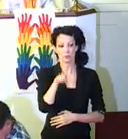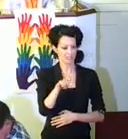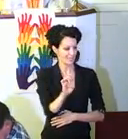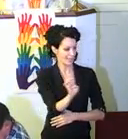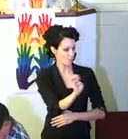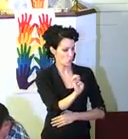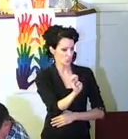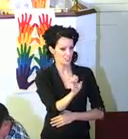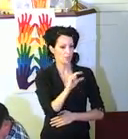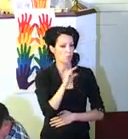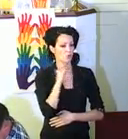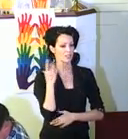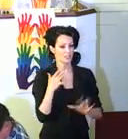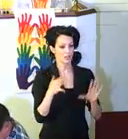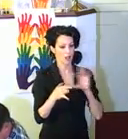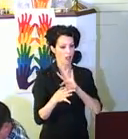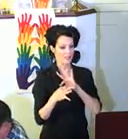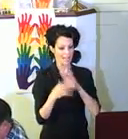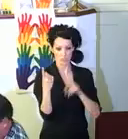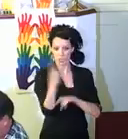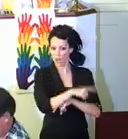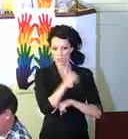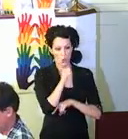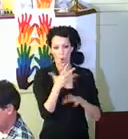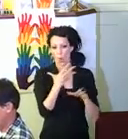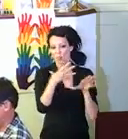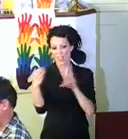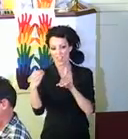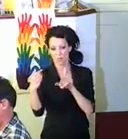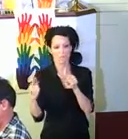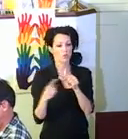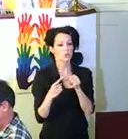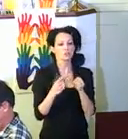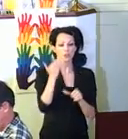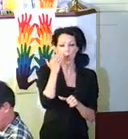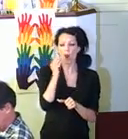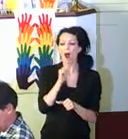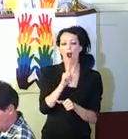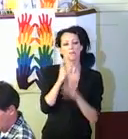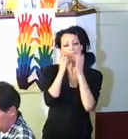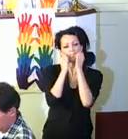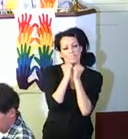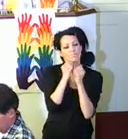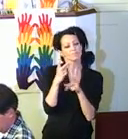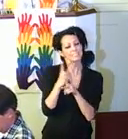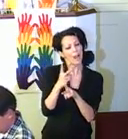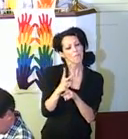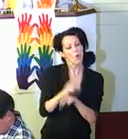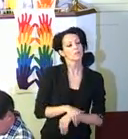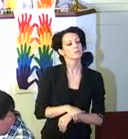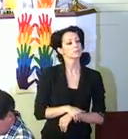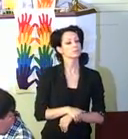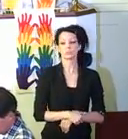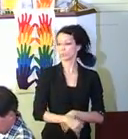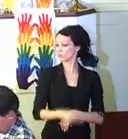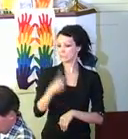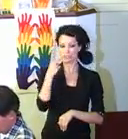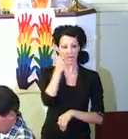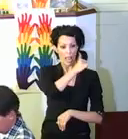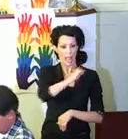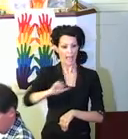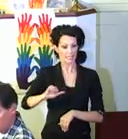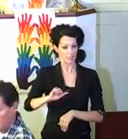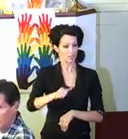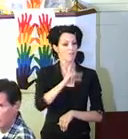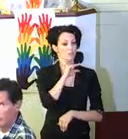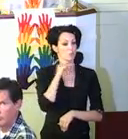pastoral care today, if we do not want you to leave without knowing that you are loved and that you are cared for. So please feel free to see any one of us that served